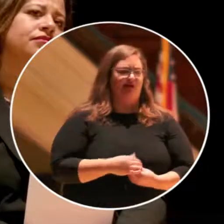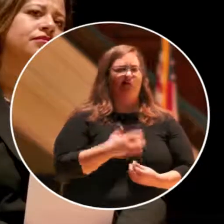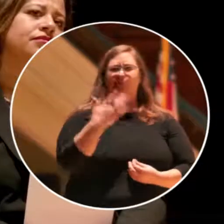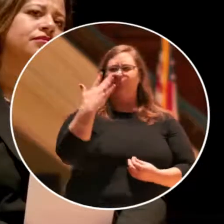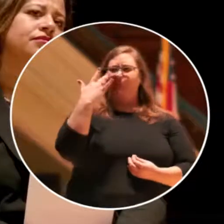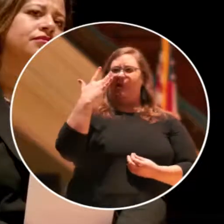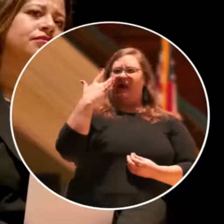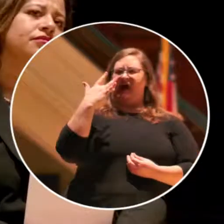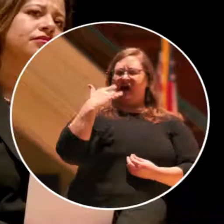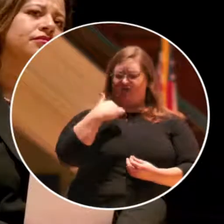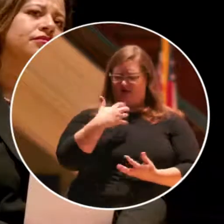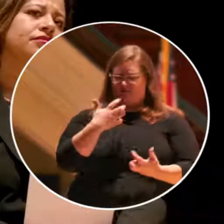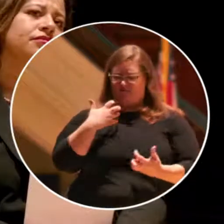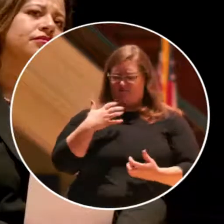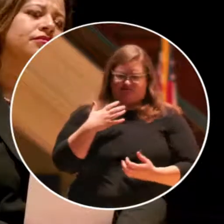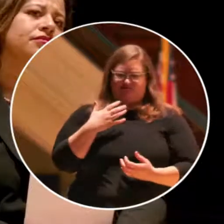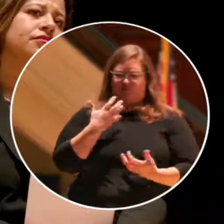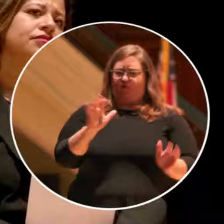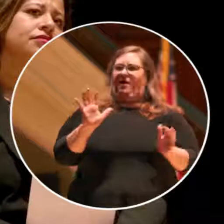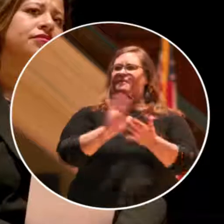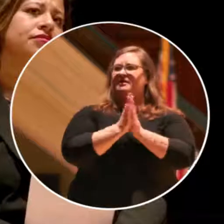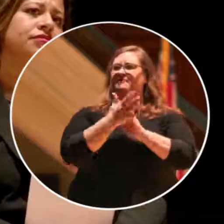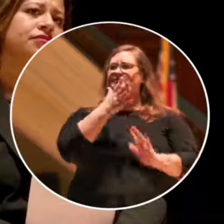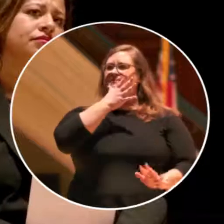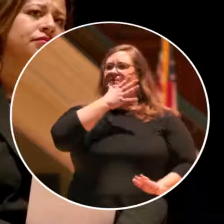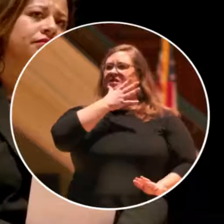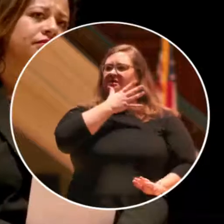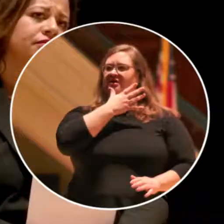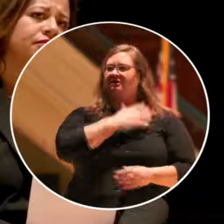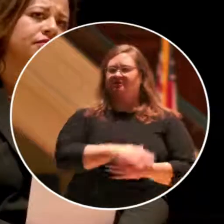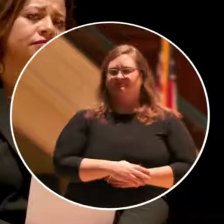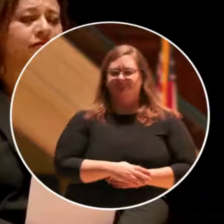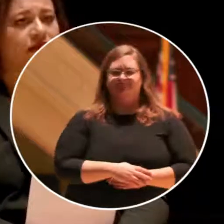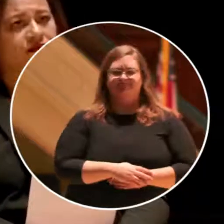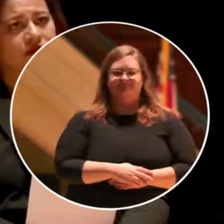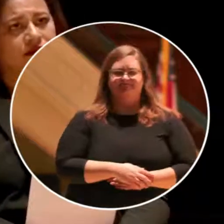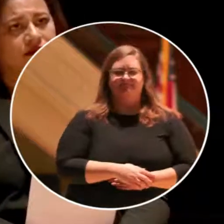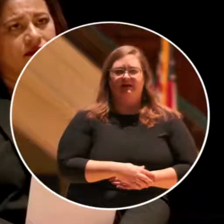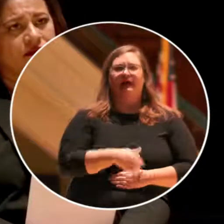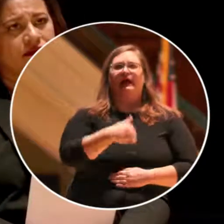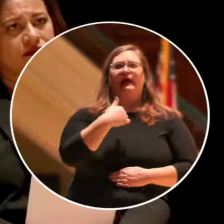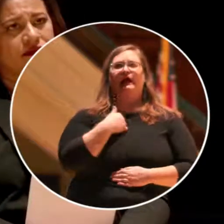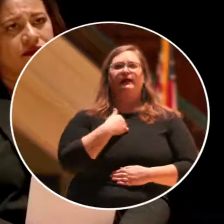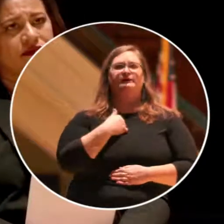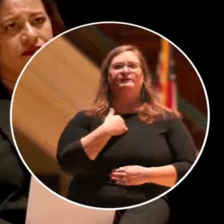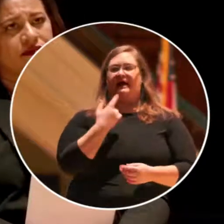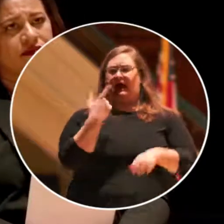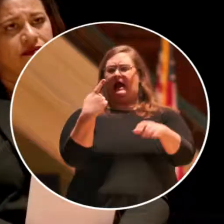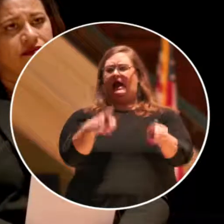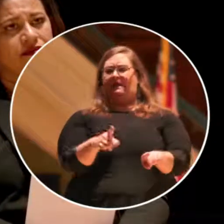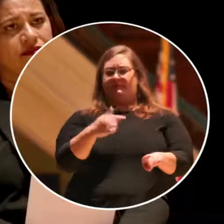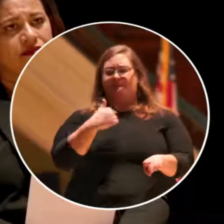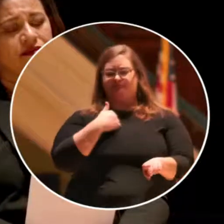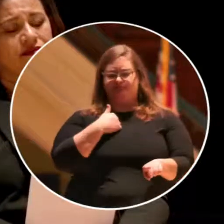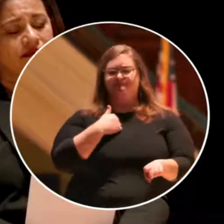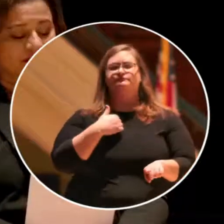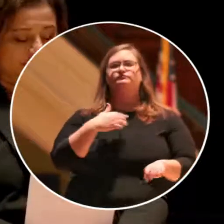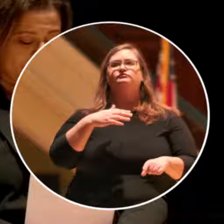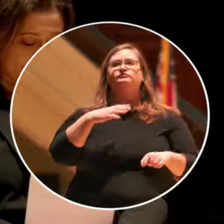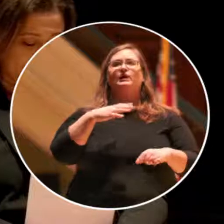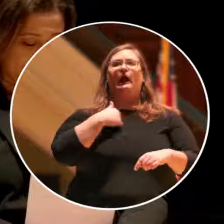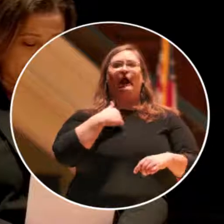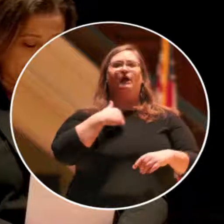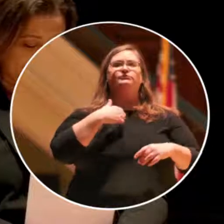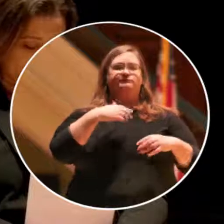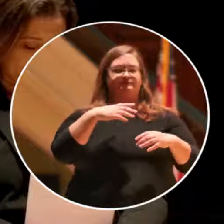the excruciating pain on my mother's face when we locked eyes from across the gymnasium,